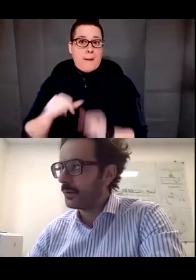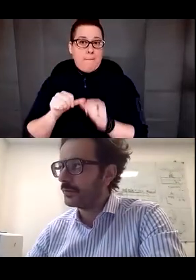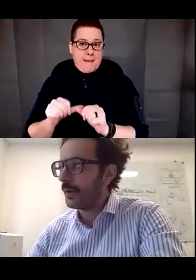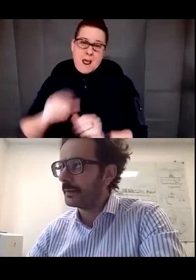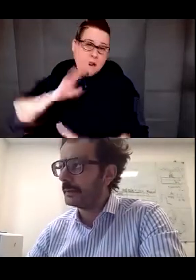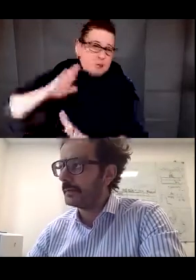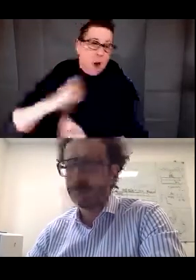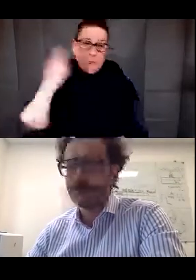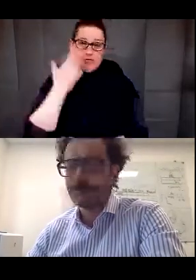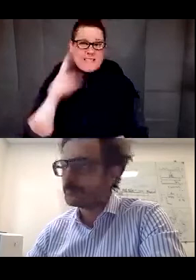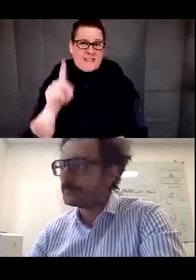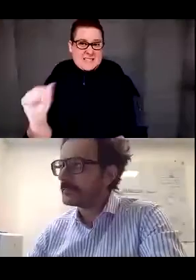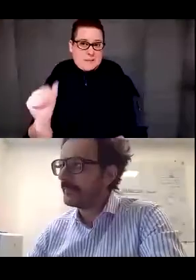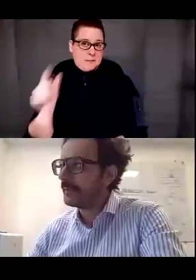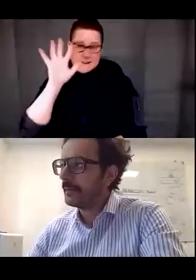disability worldwide.